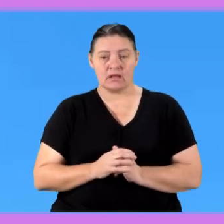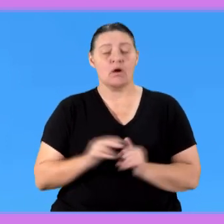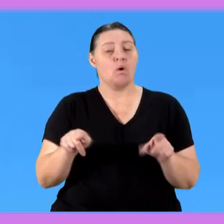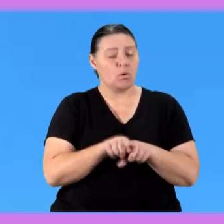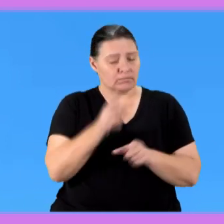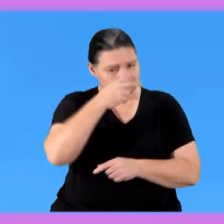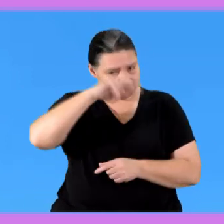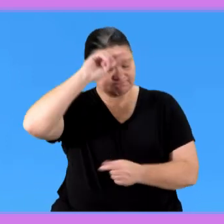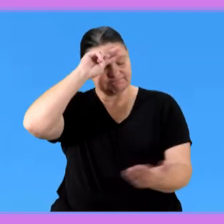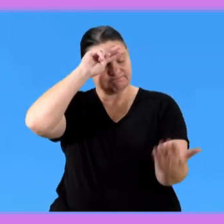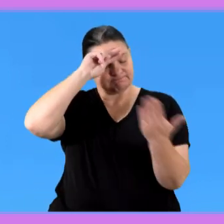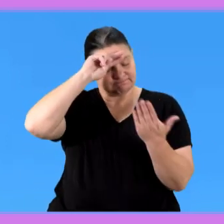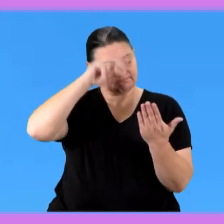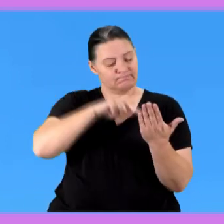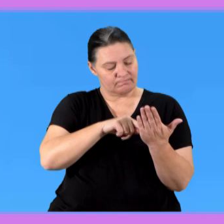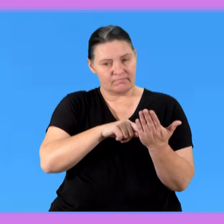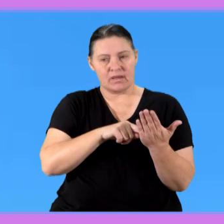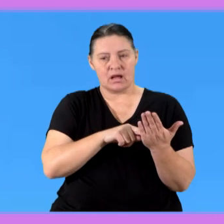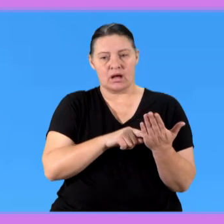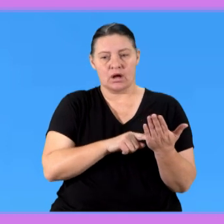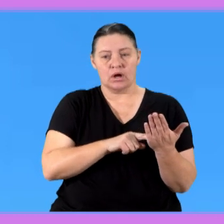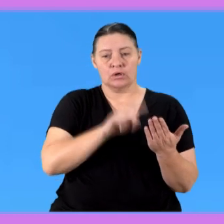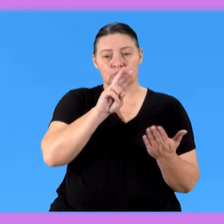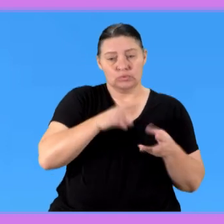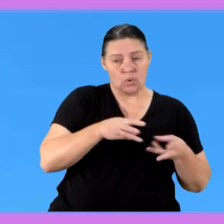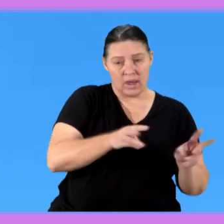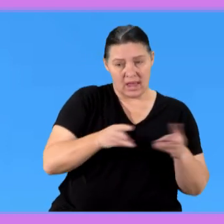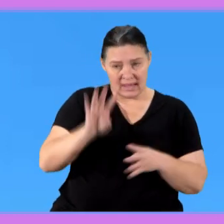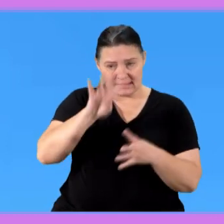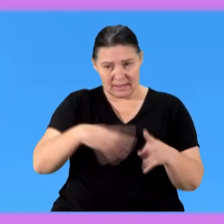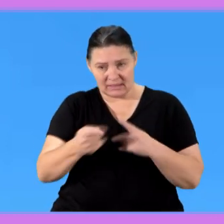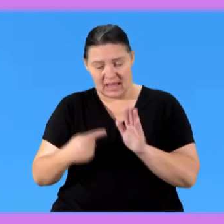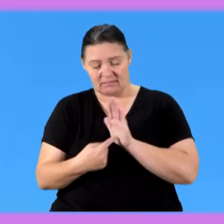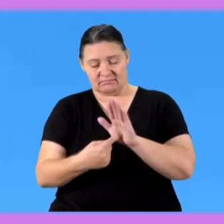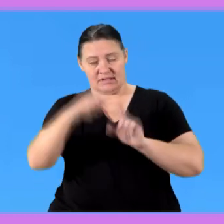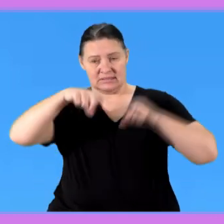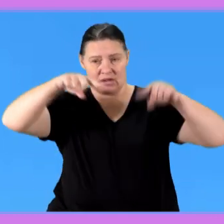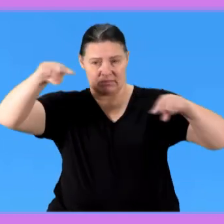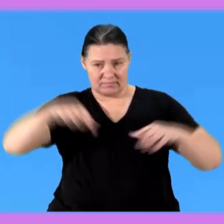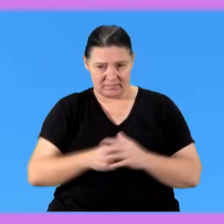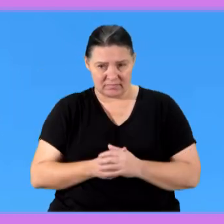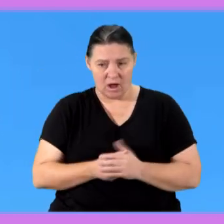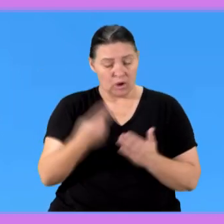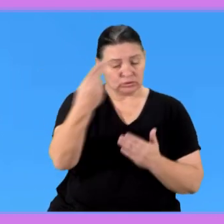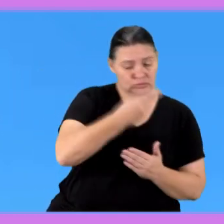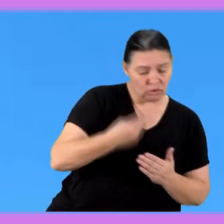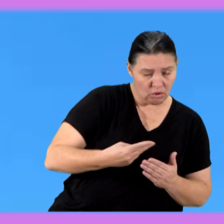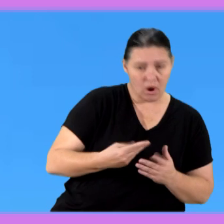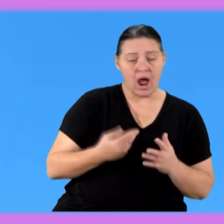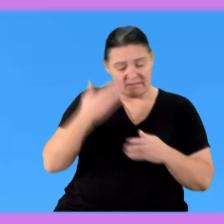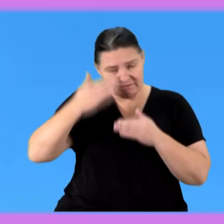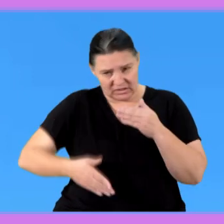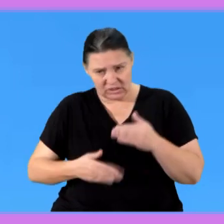notation. Then, you must be able to interpret two-way tables and tree diagrams. You must also be able